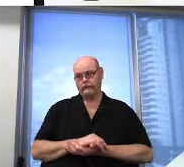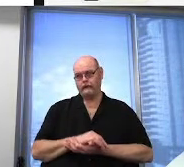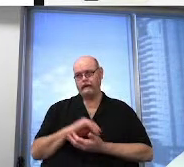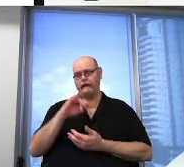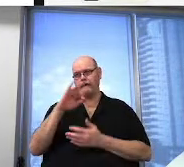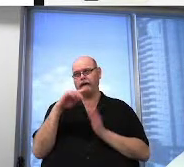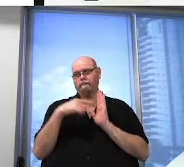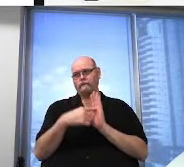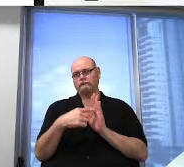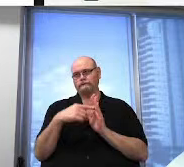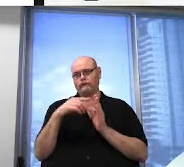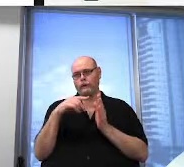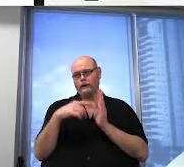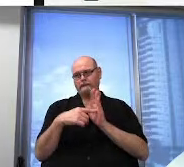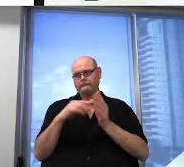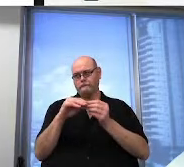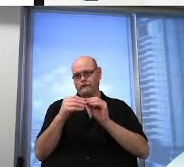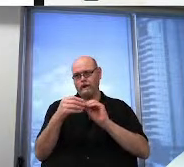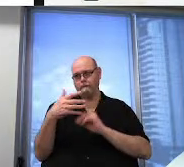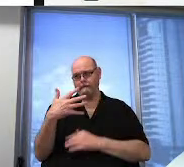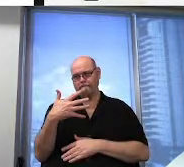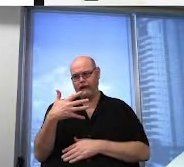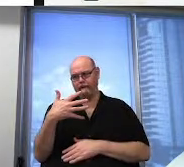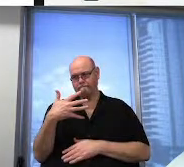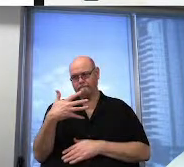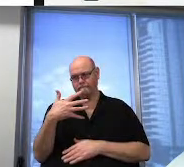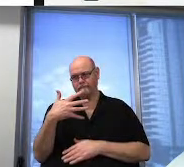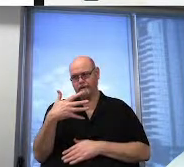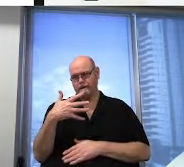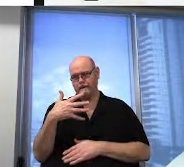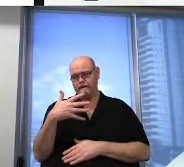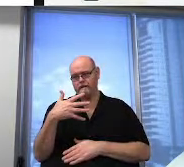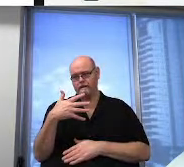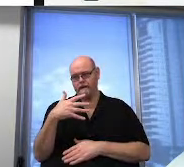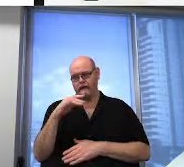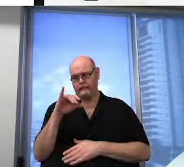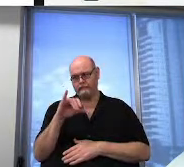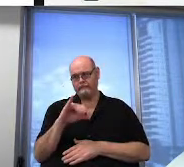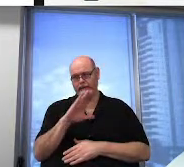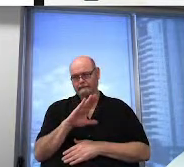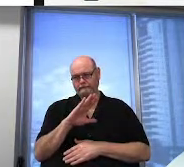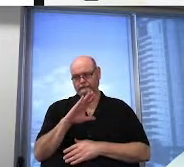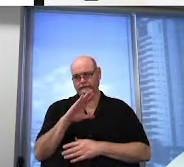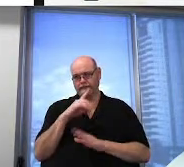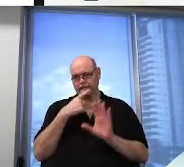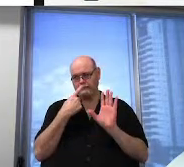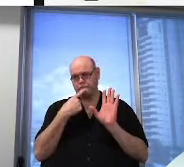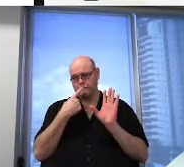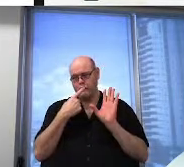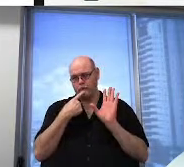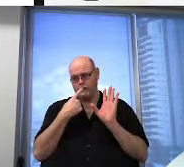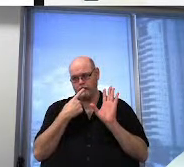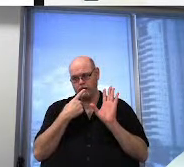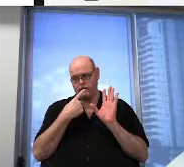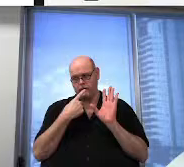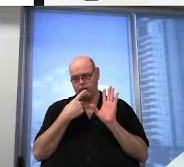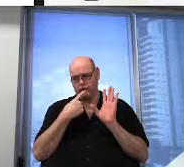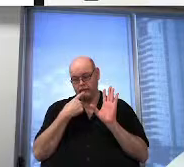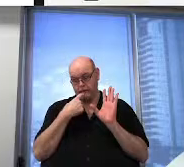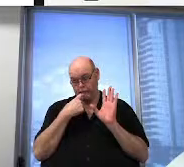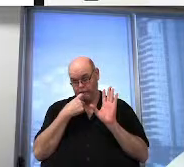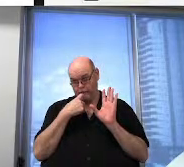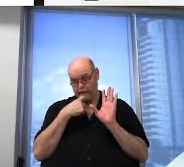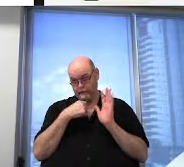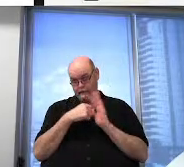I guess if we show him Exhibit 5, if it's possible, that's his pre-file testimony.